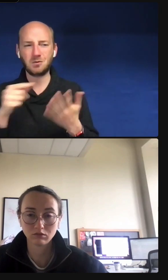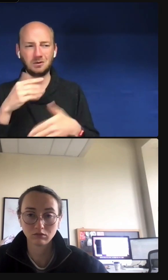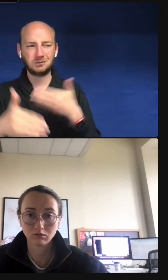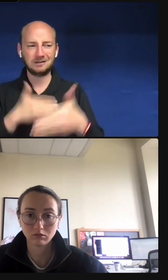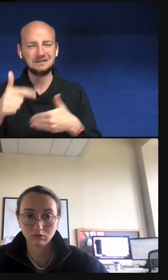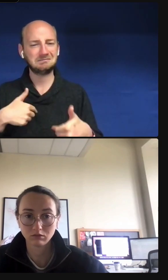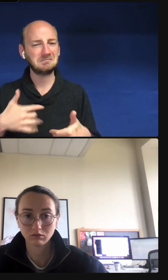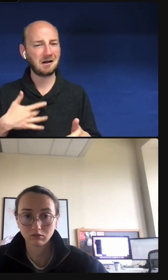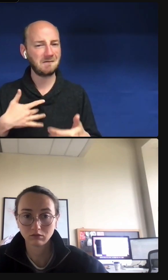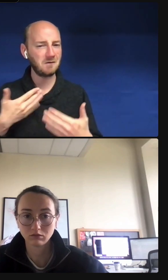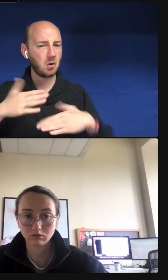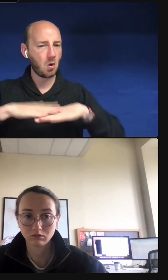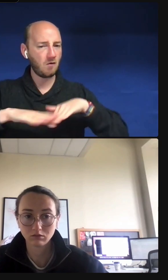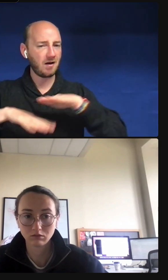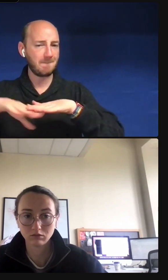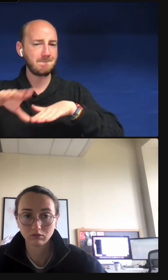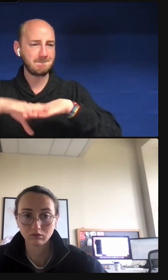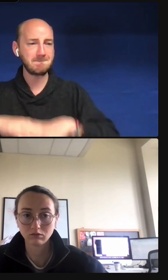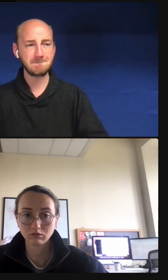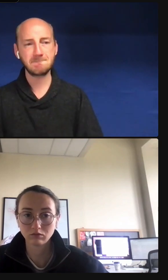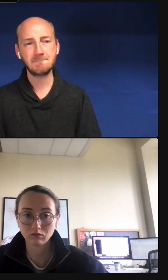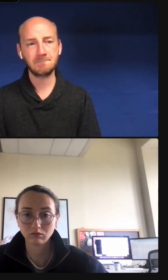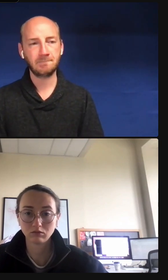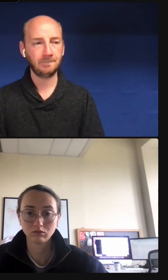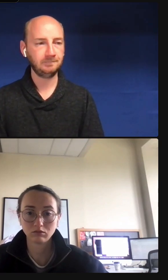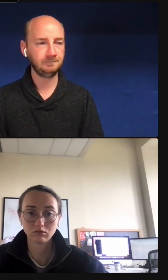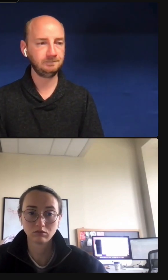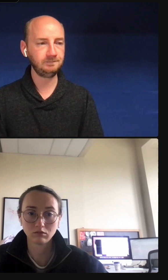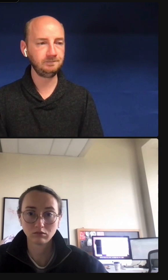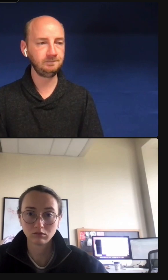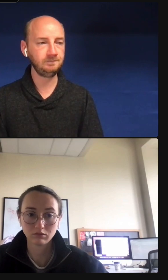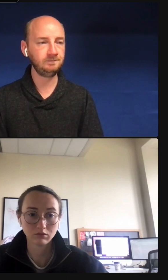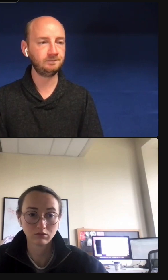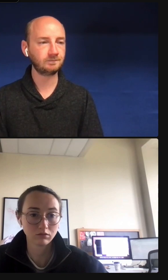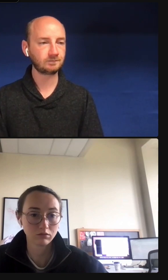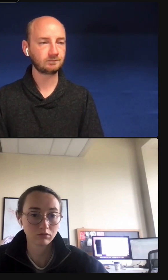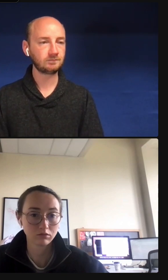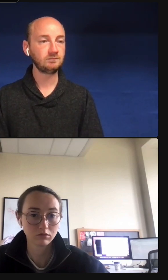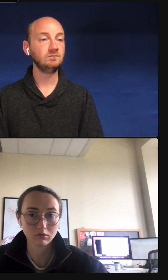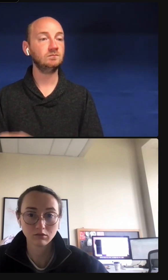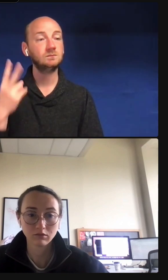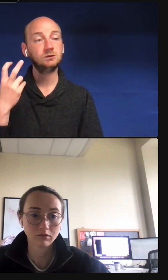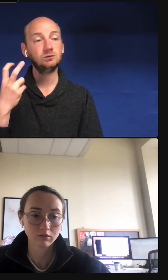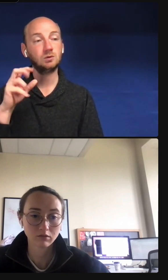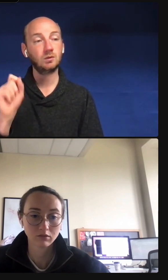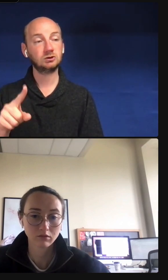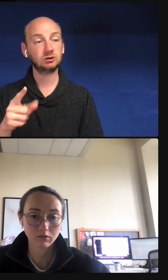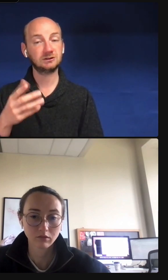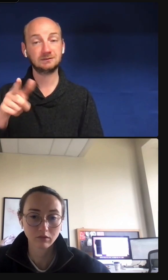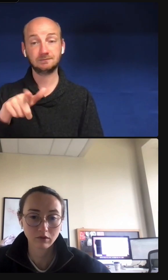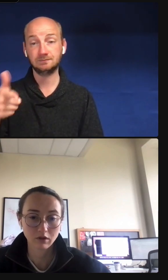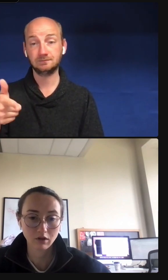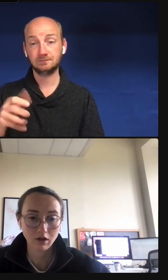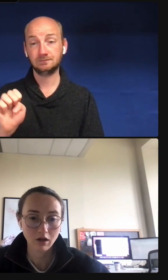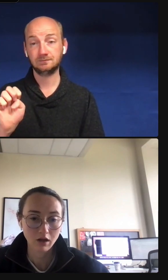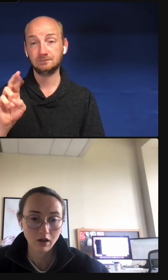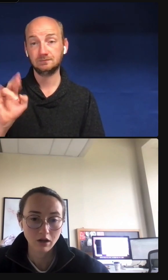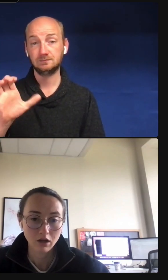to see that in the brain systems. Thank you. And we have two more questions. Erica, you want to take this?